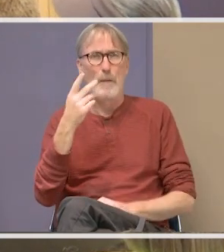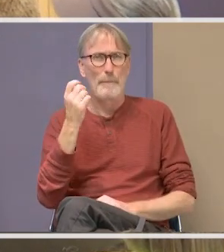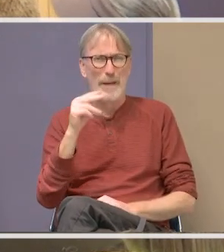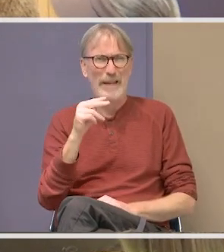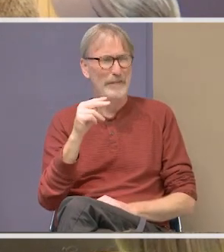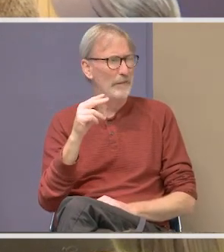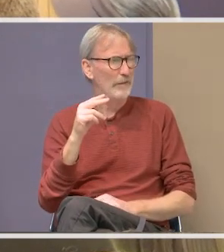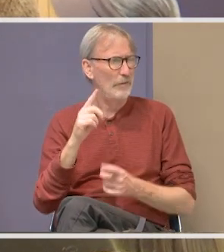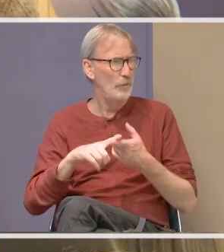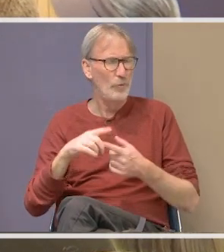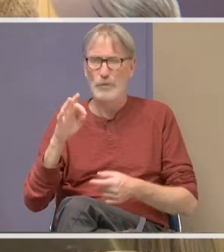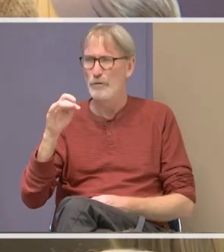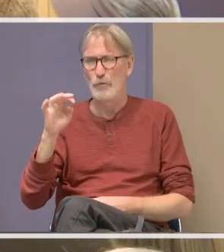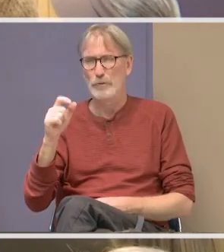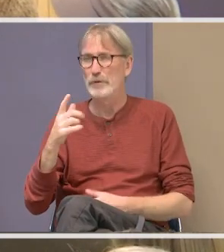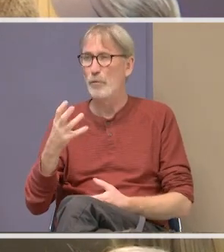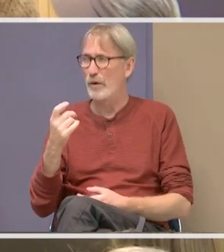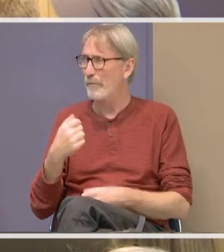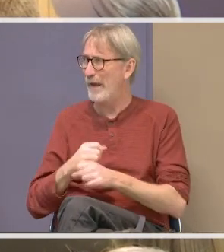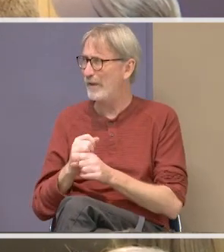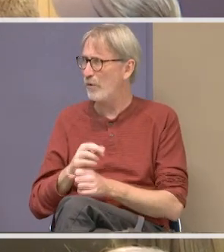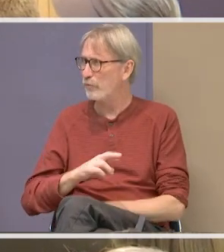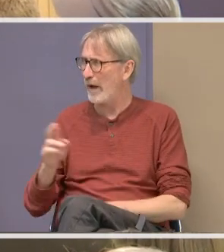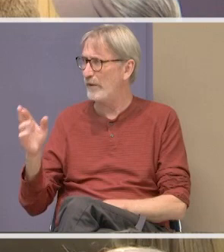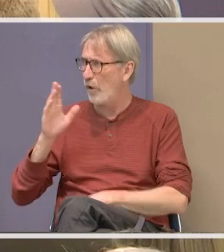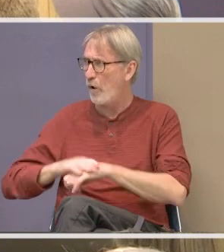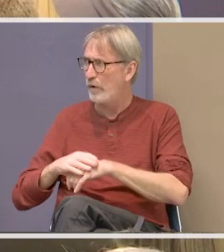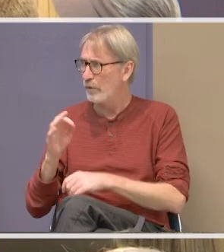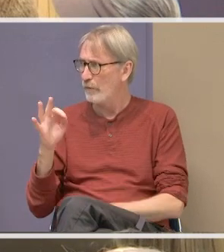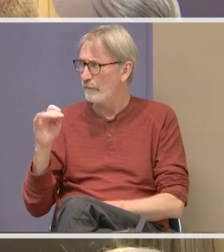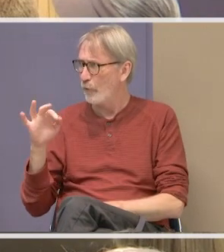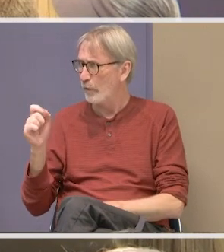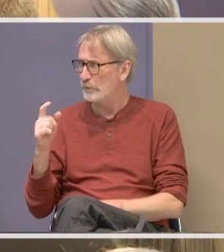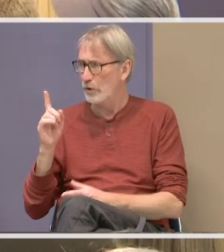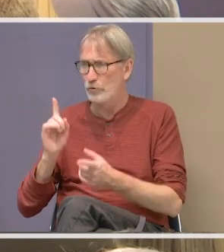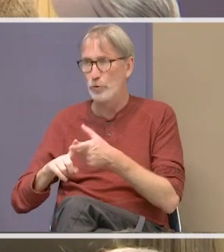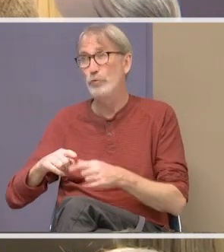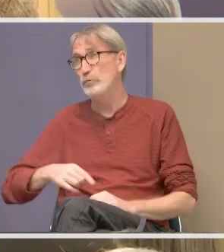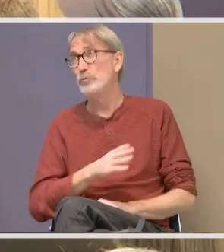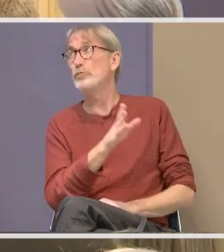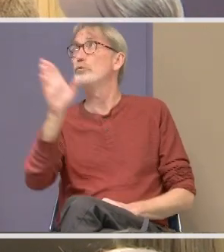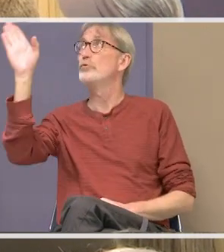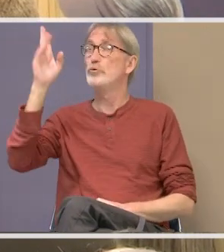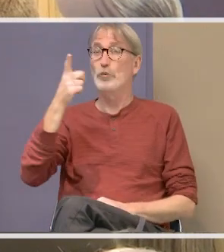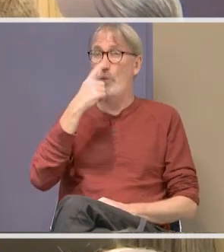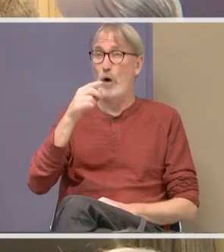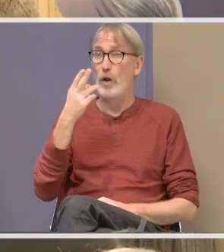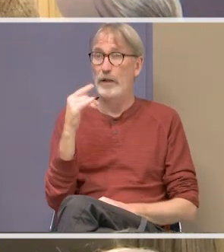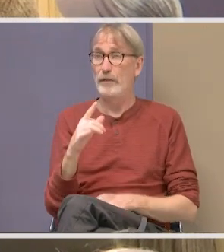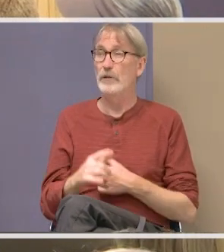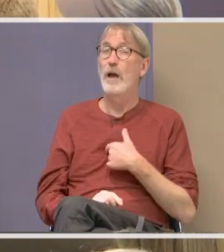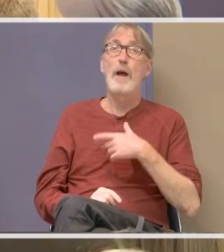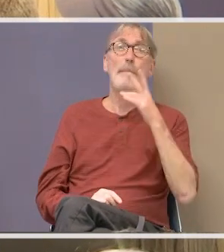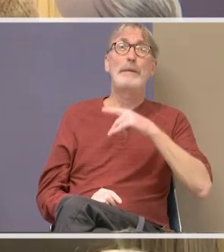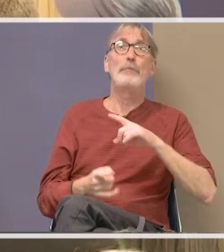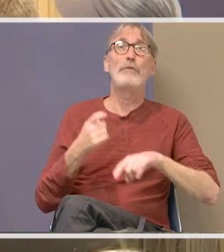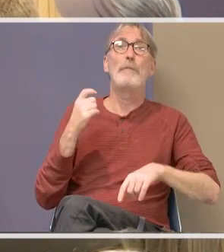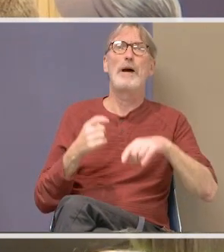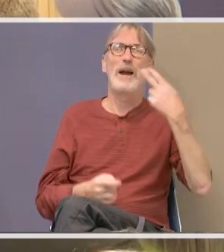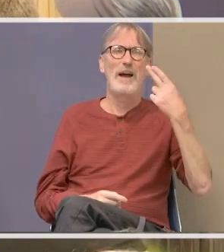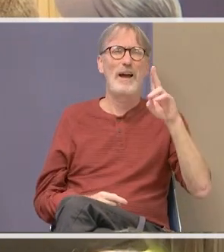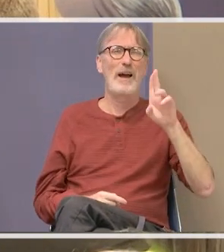toward Forbes, and they want to make a right-hand turn onto Forbes heading towards Squirrel Hill. You got people coming from